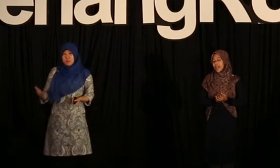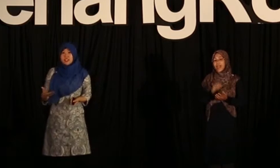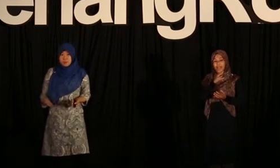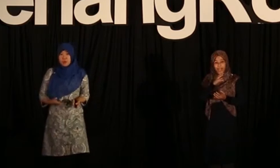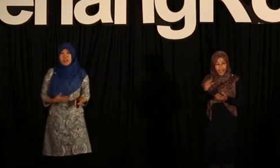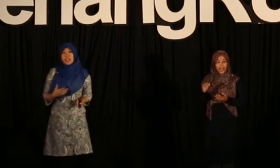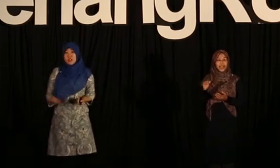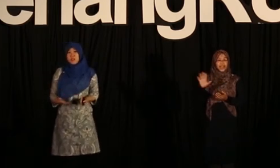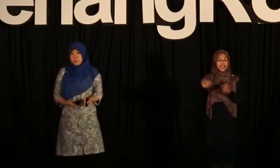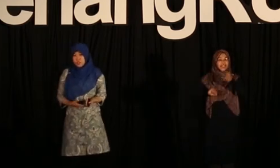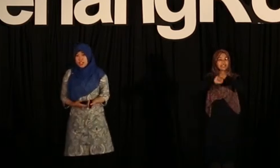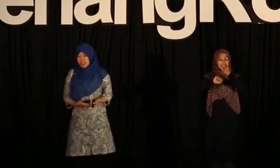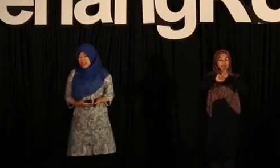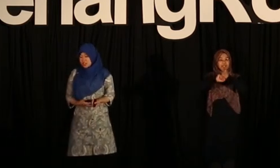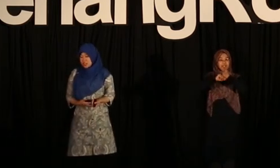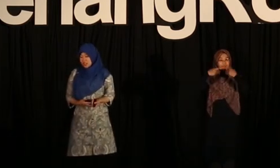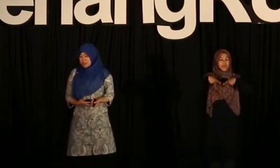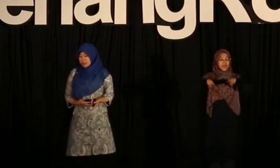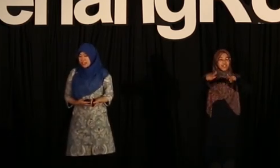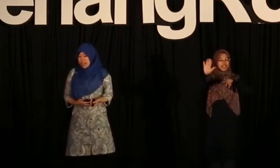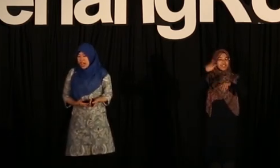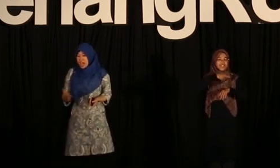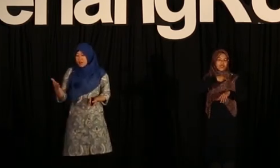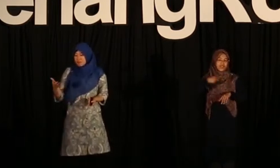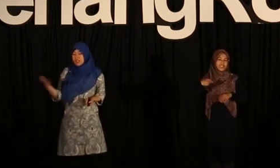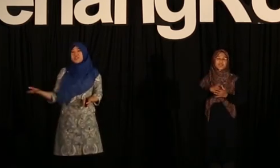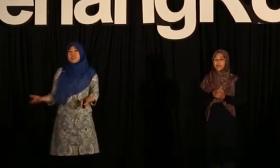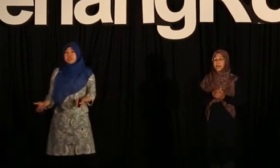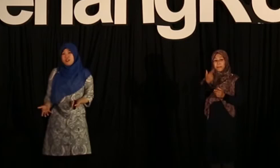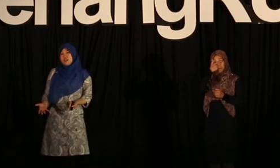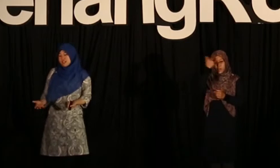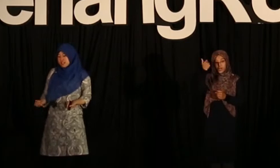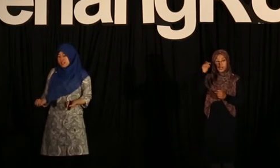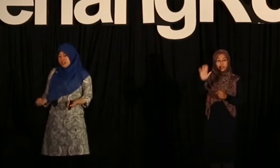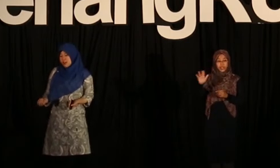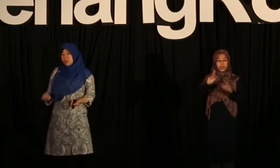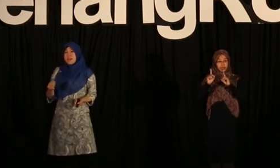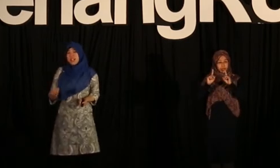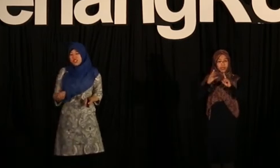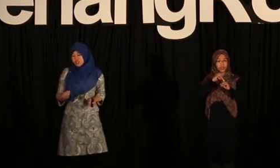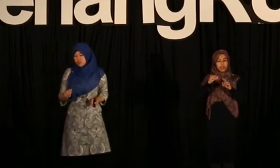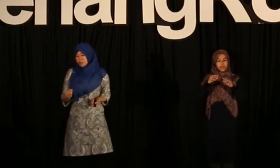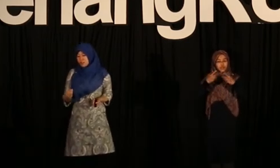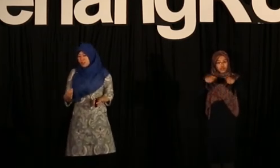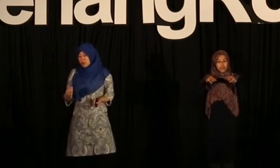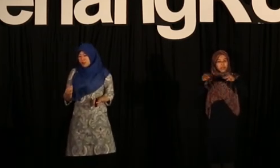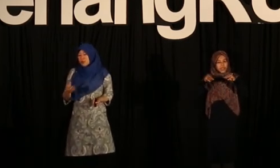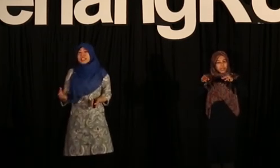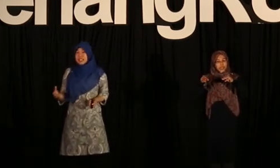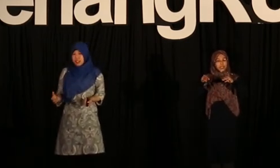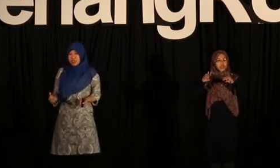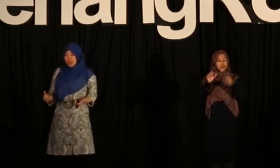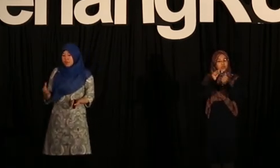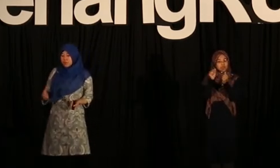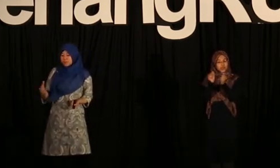and that we're supporting equal opportunity in Indonesia. Because of this talk, we managed to